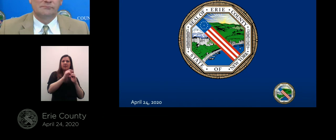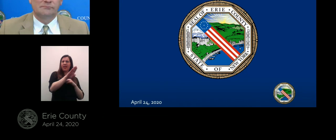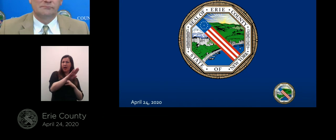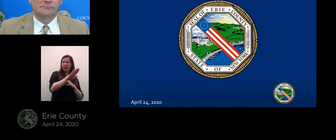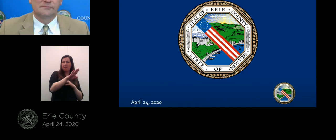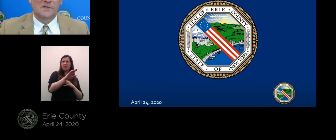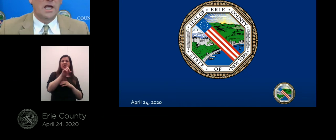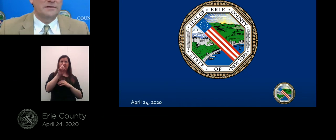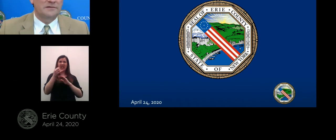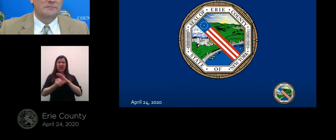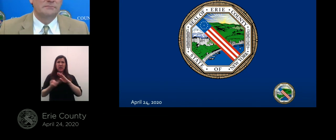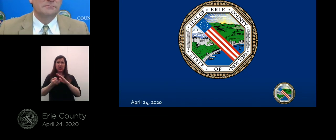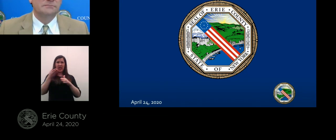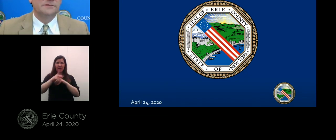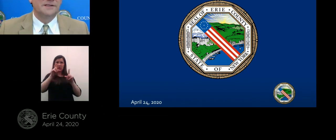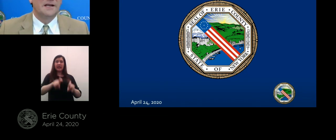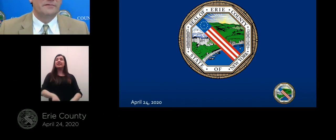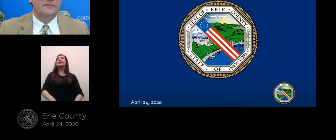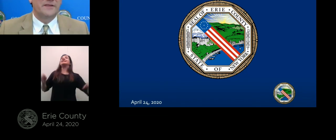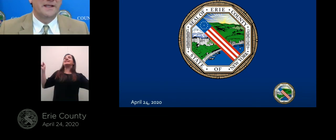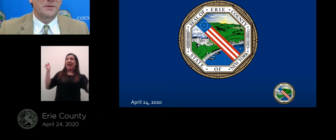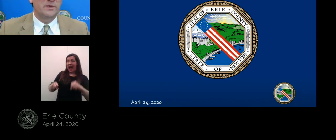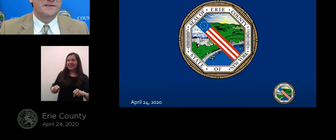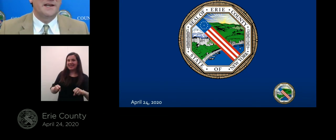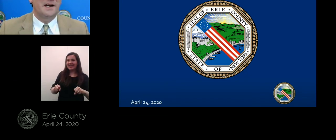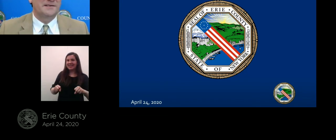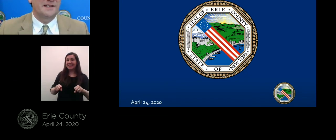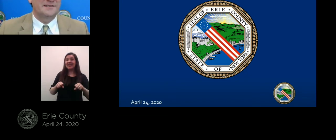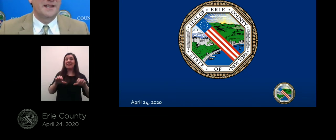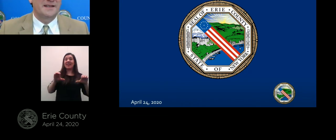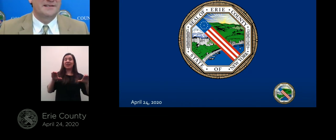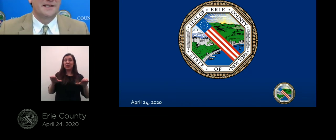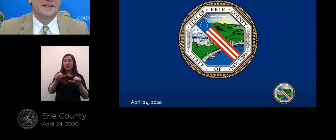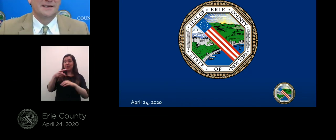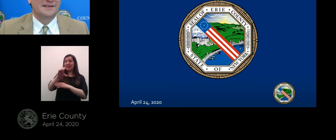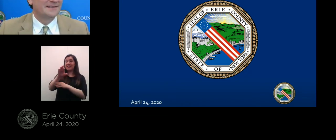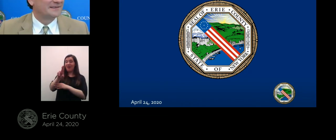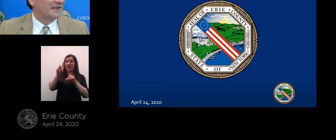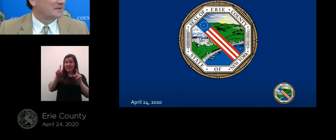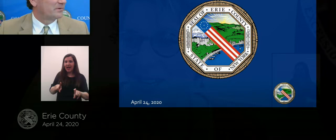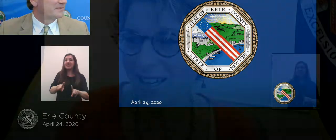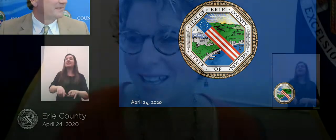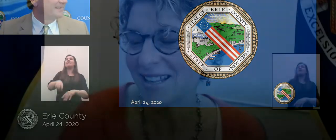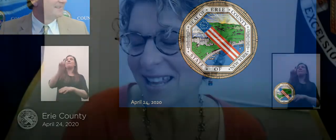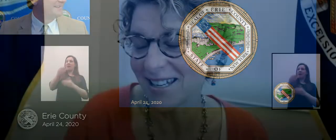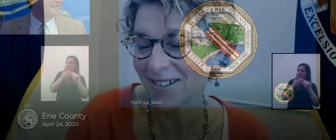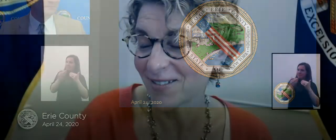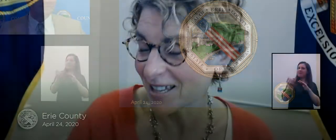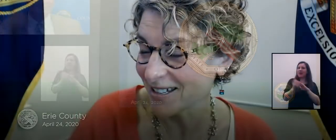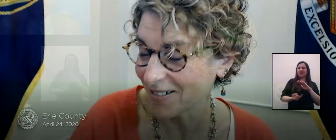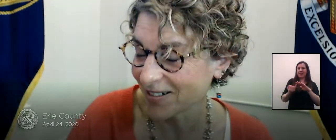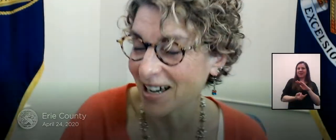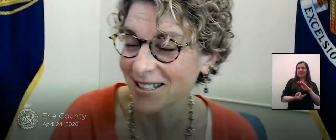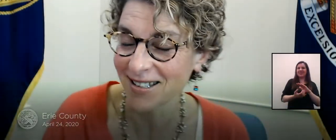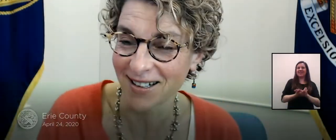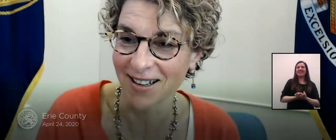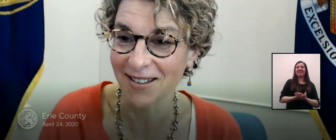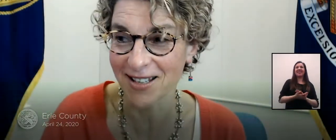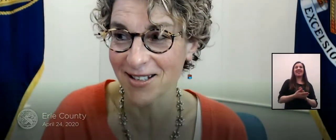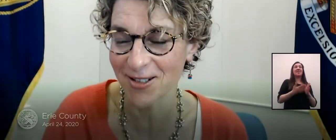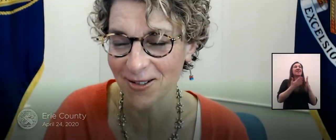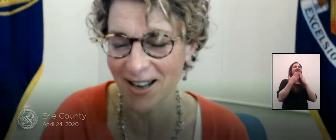as WellNow? Yes. If they get the PCR test, yes. Dr. Burstein? Thank you.